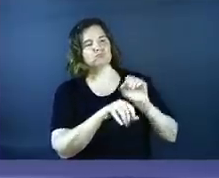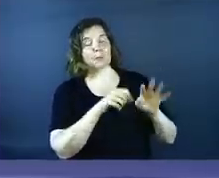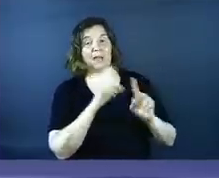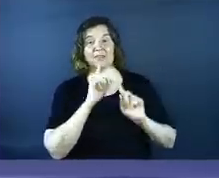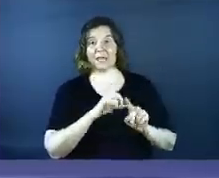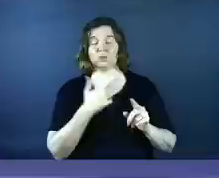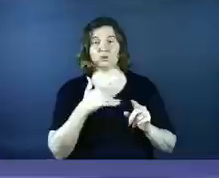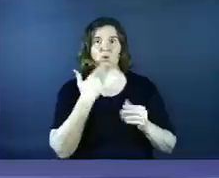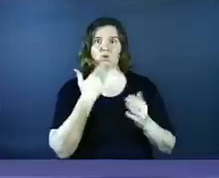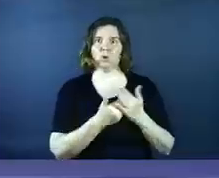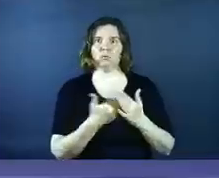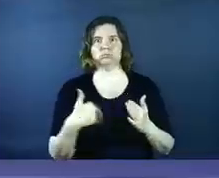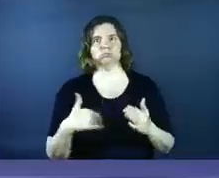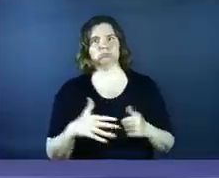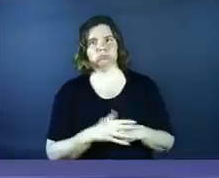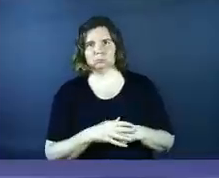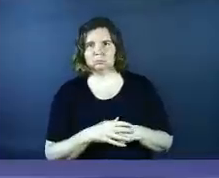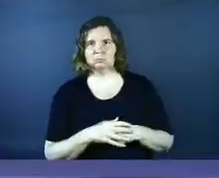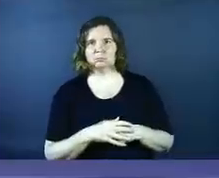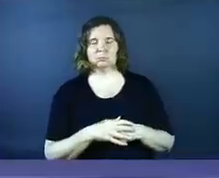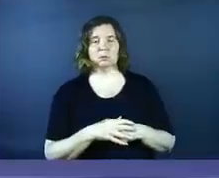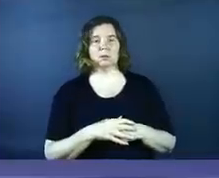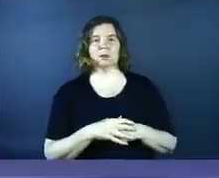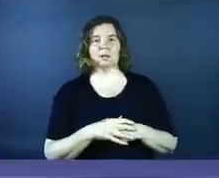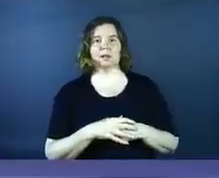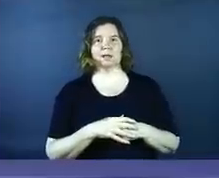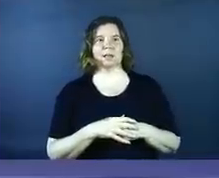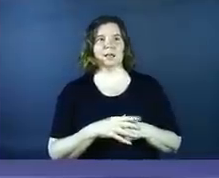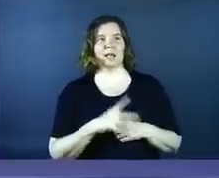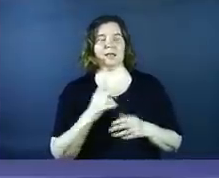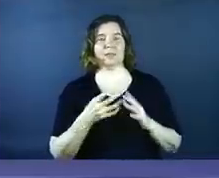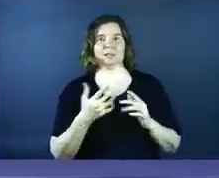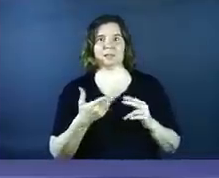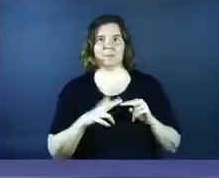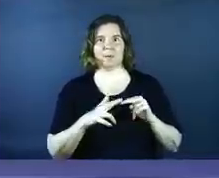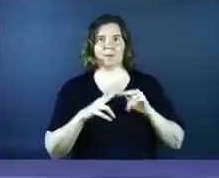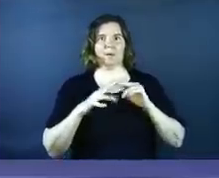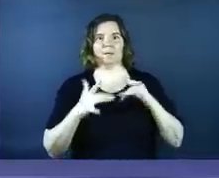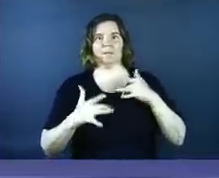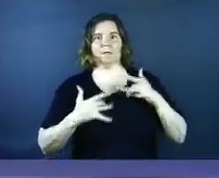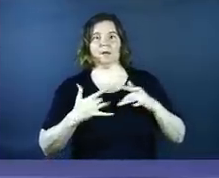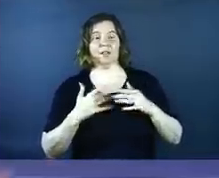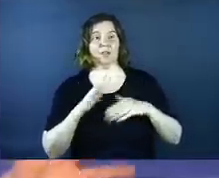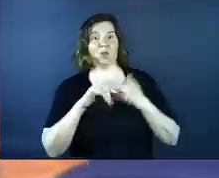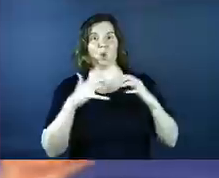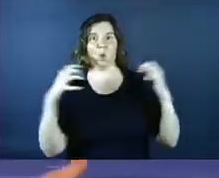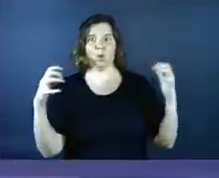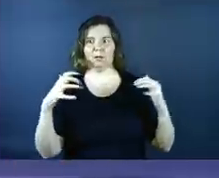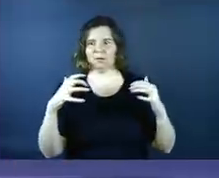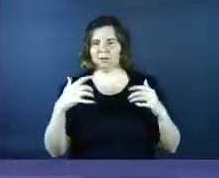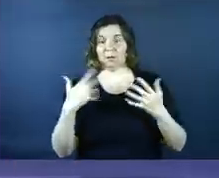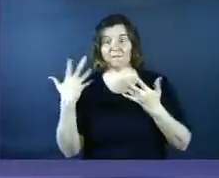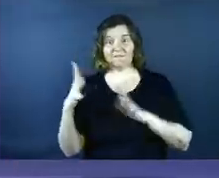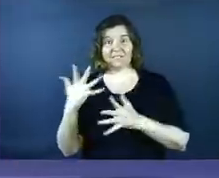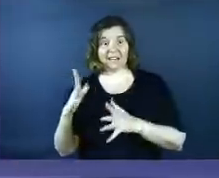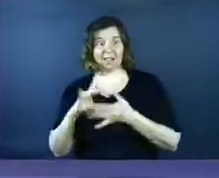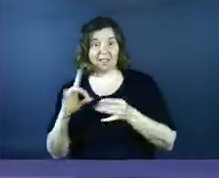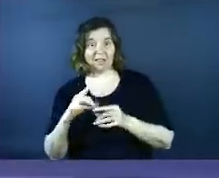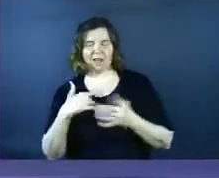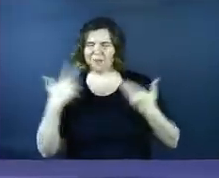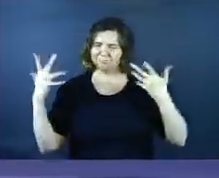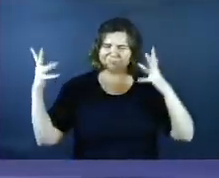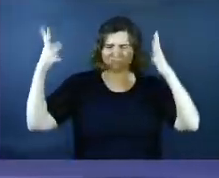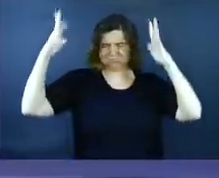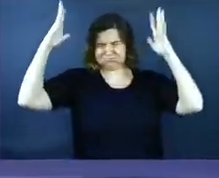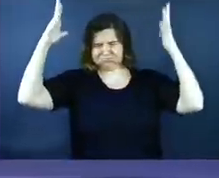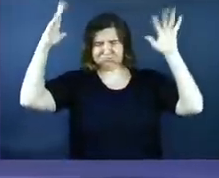answer is so good and there's such kind of this momentum to it that the whole audience applauds Ravi right there